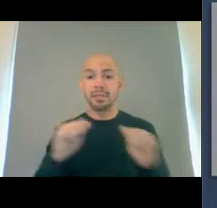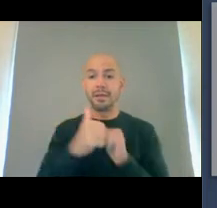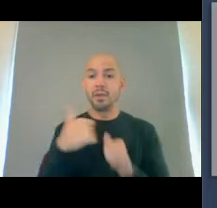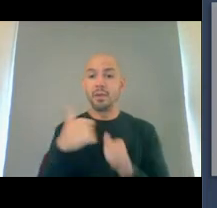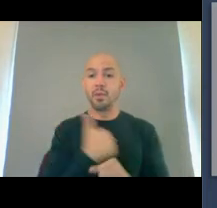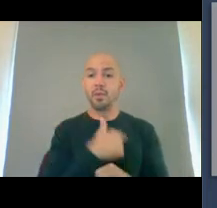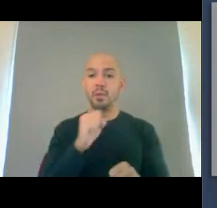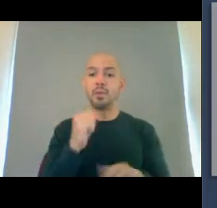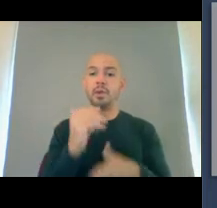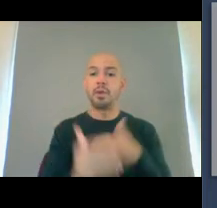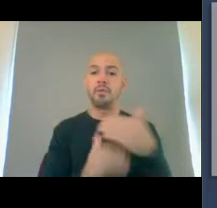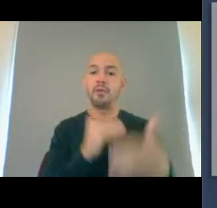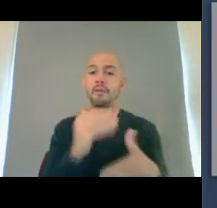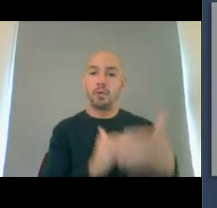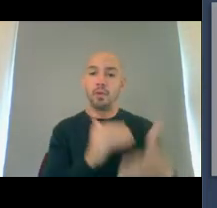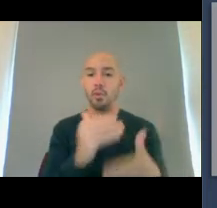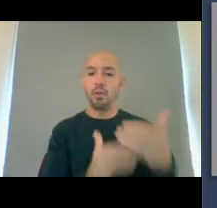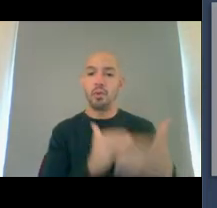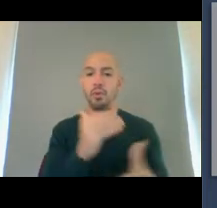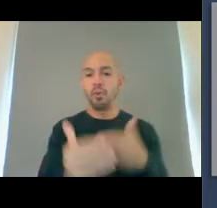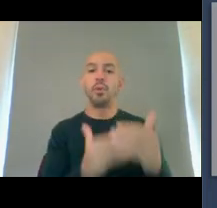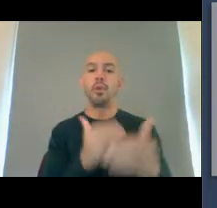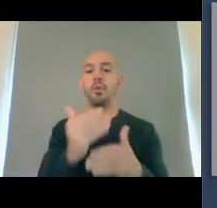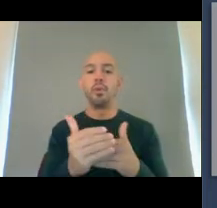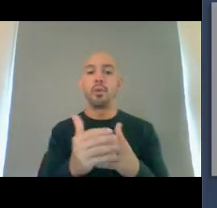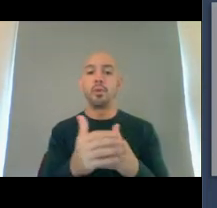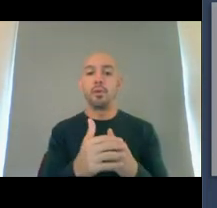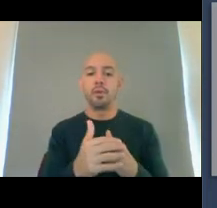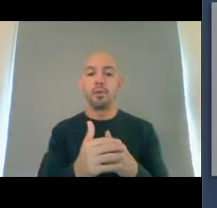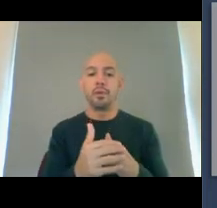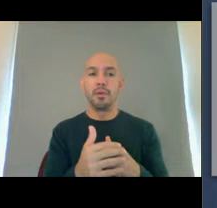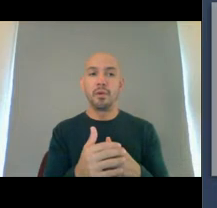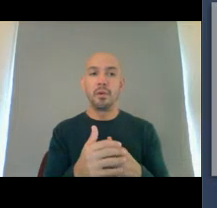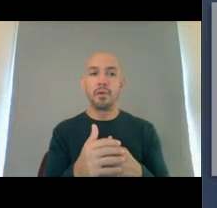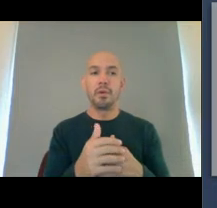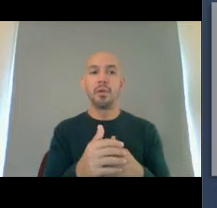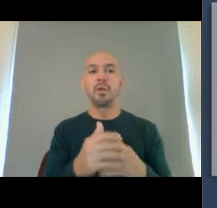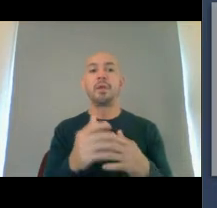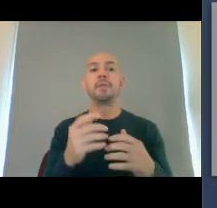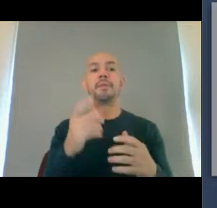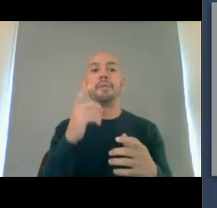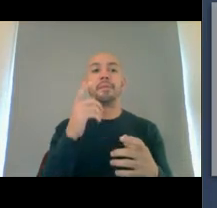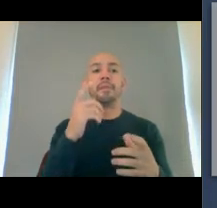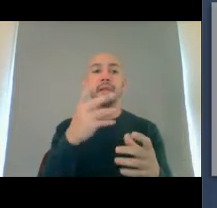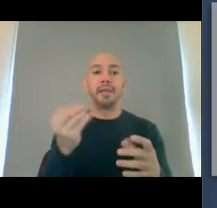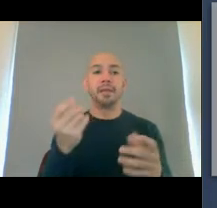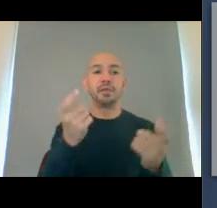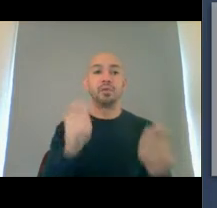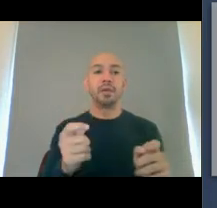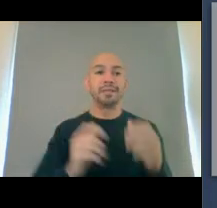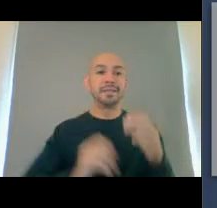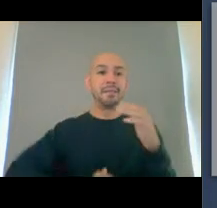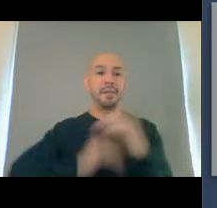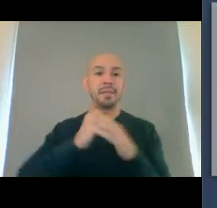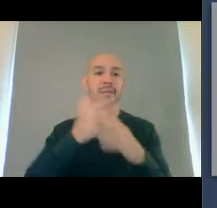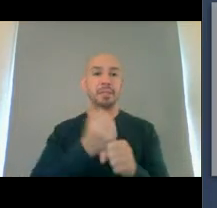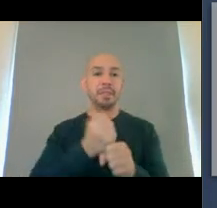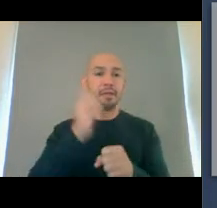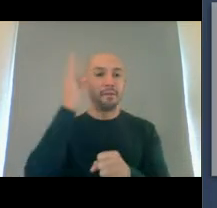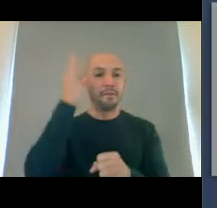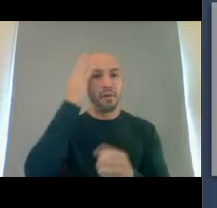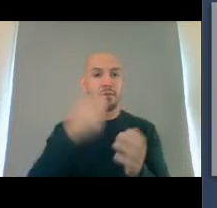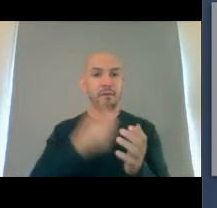forward in a way that that tries to help maximize getting federal funds so our do we need to look at our timing